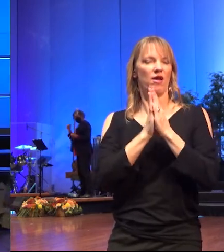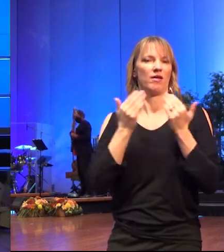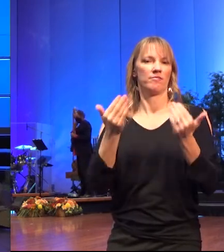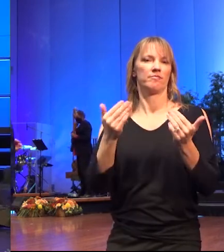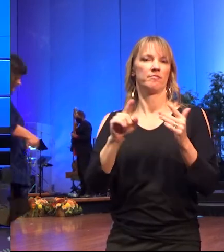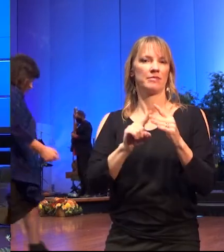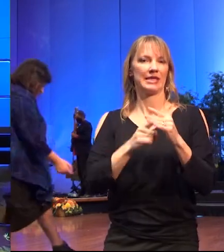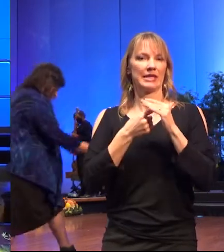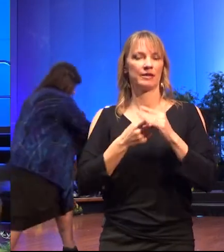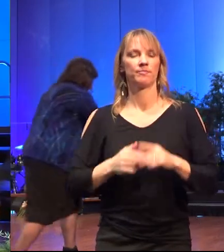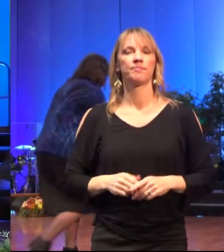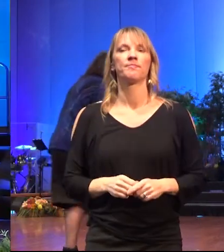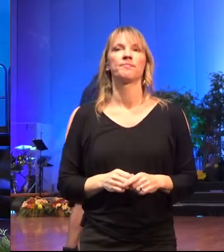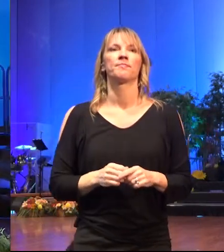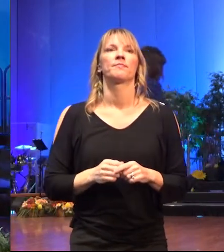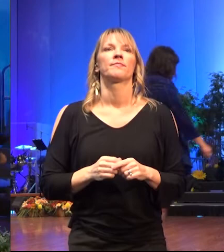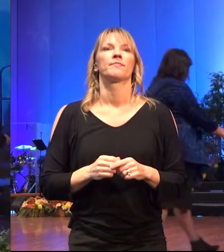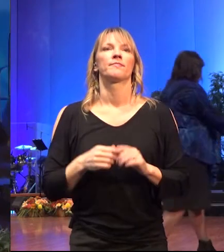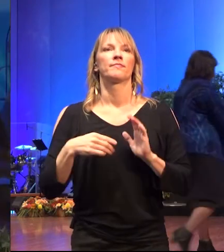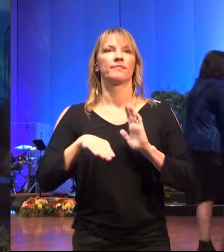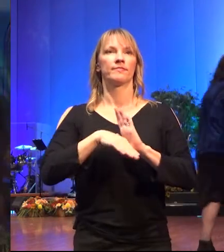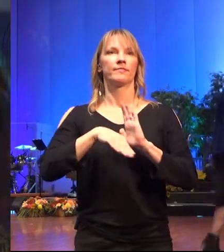us begin.